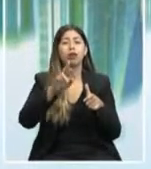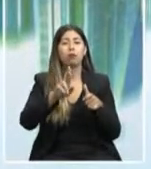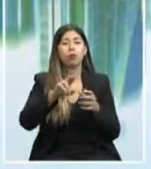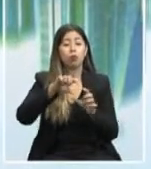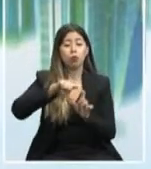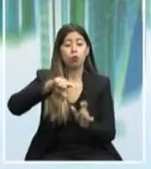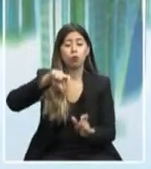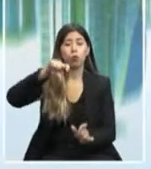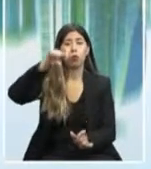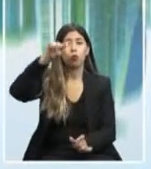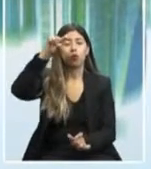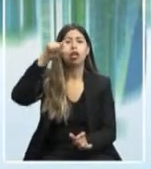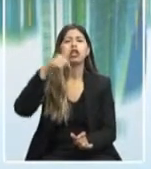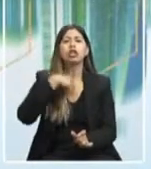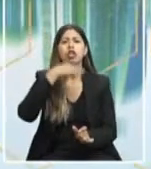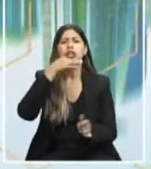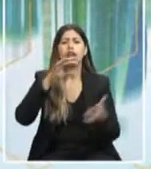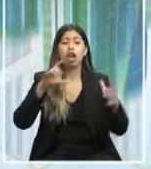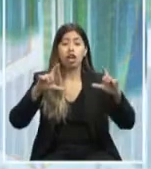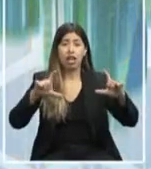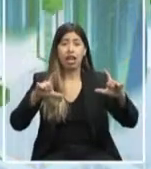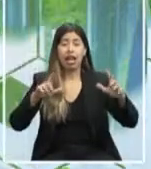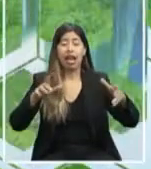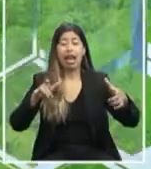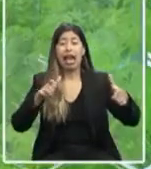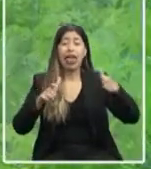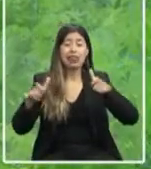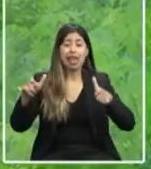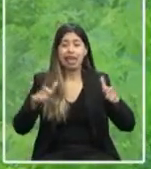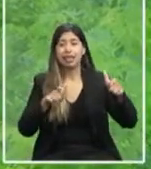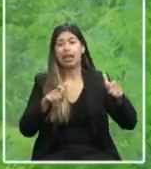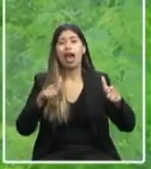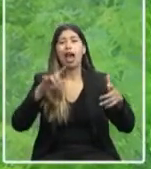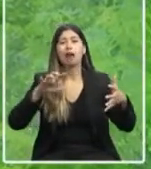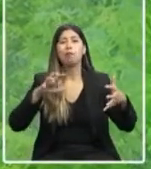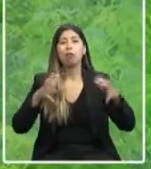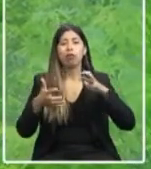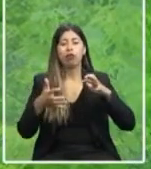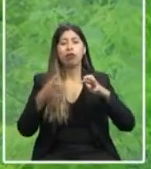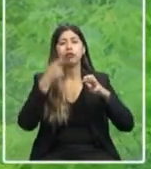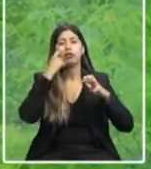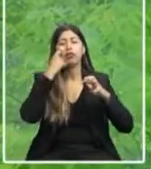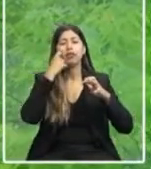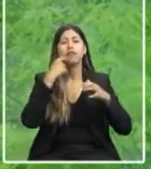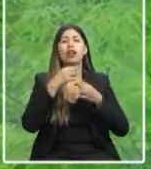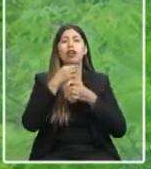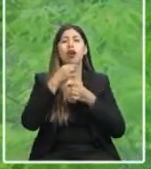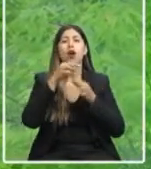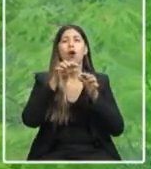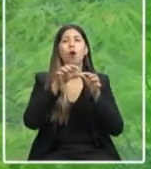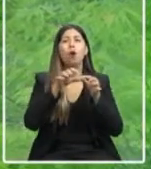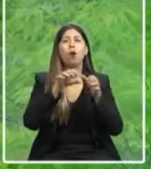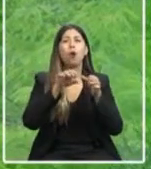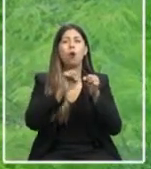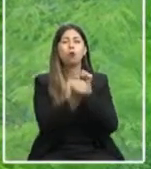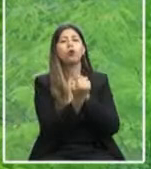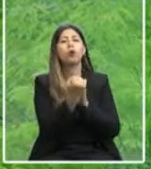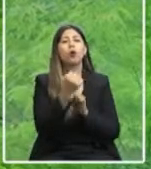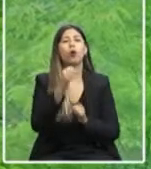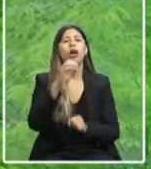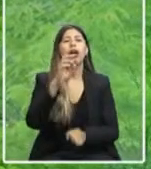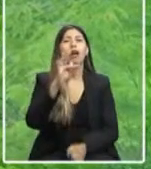about fracture in the region of the neck of the femur. So again, we capture the shape